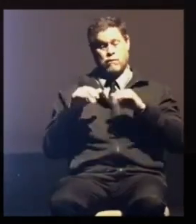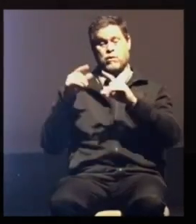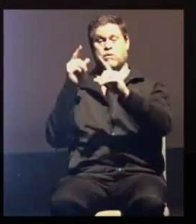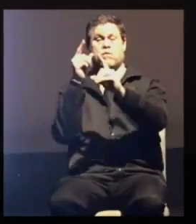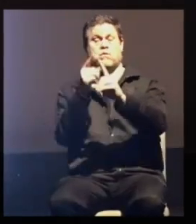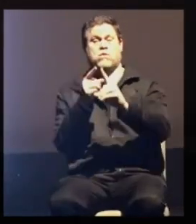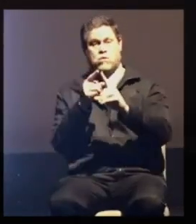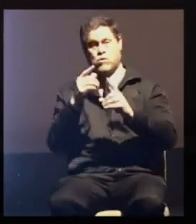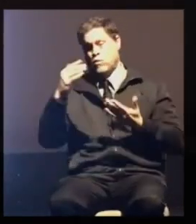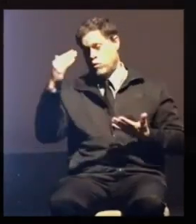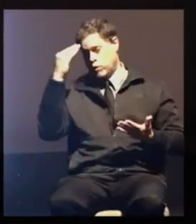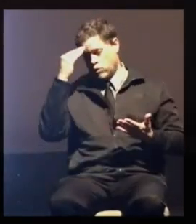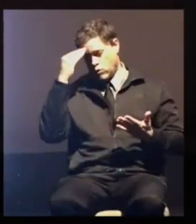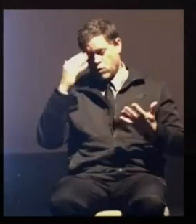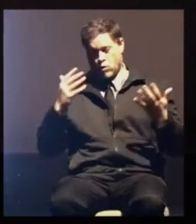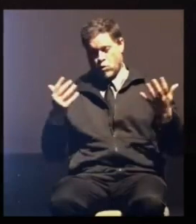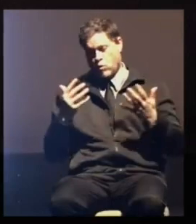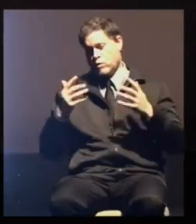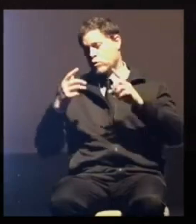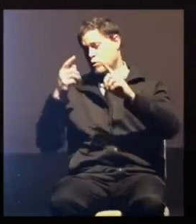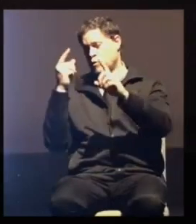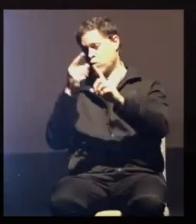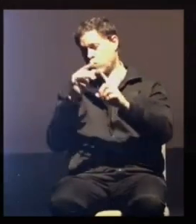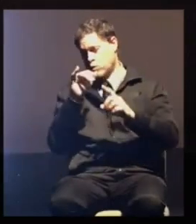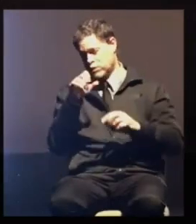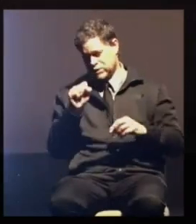Okay, and we know what the goal is.